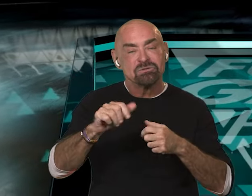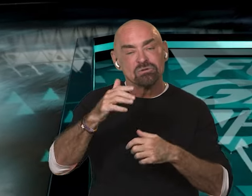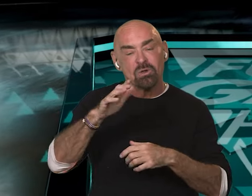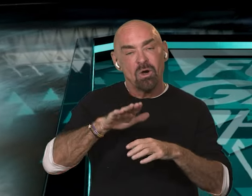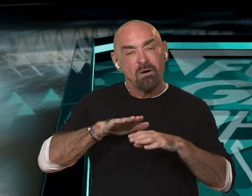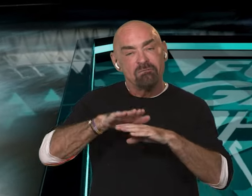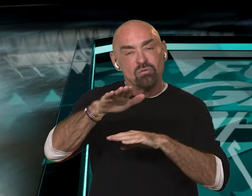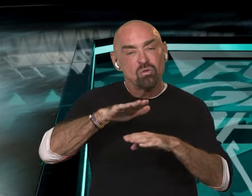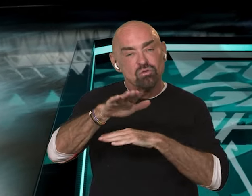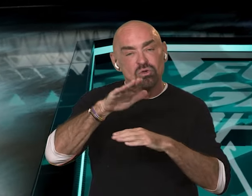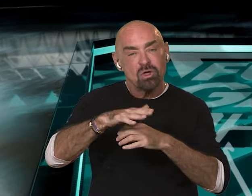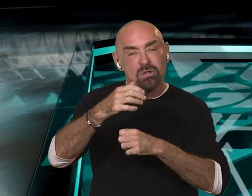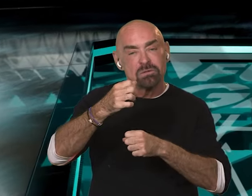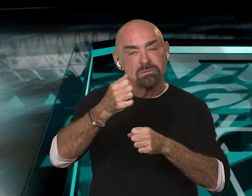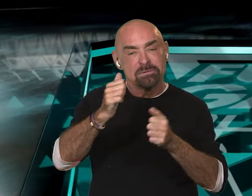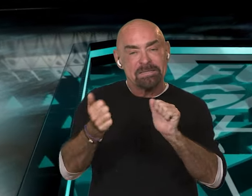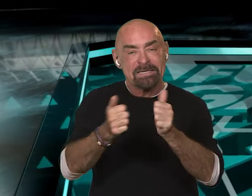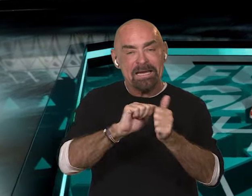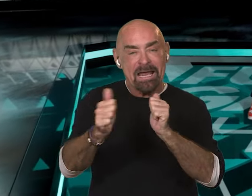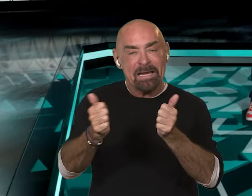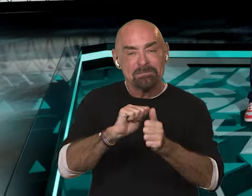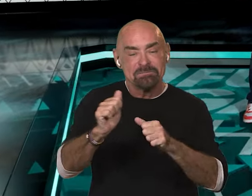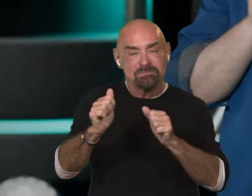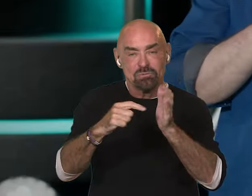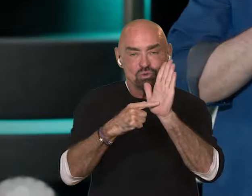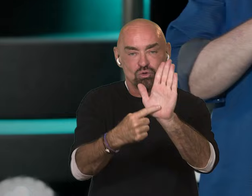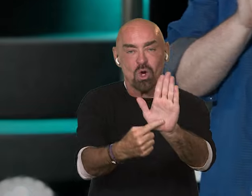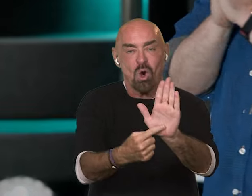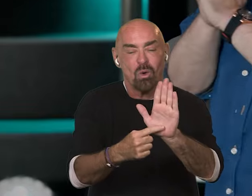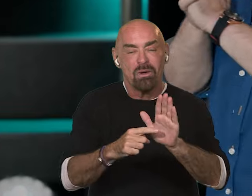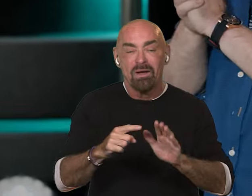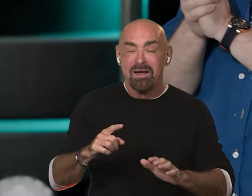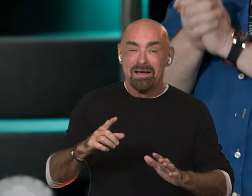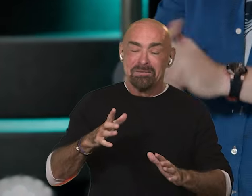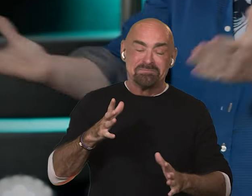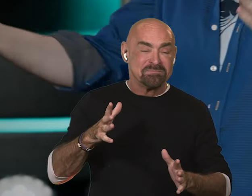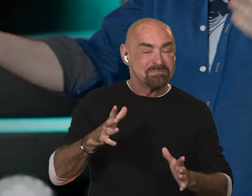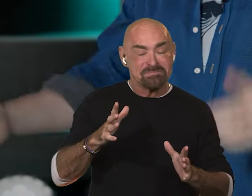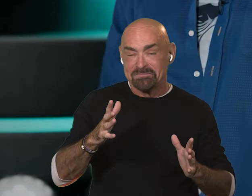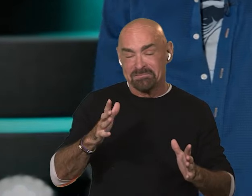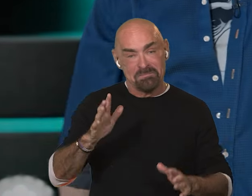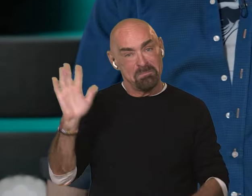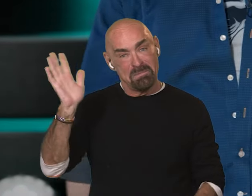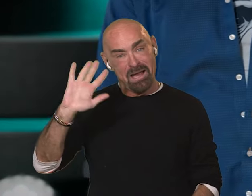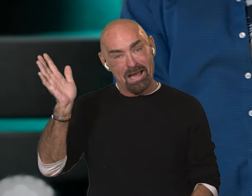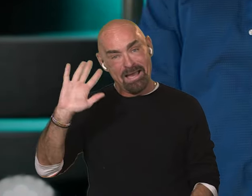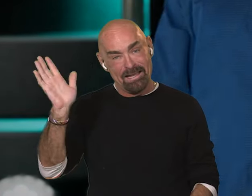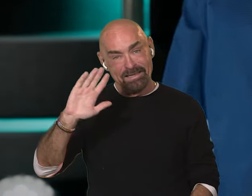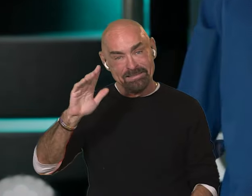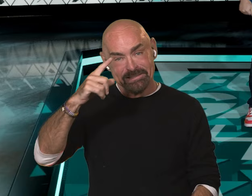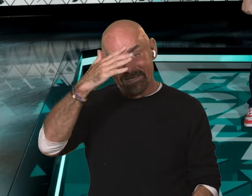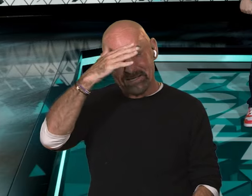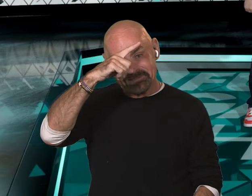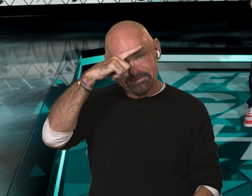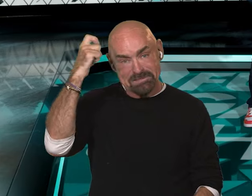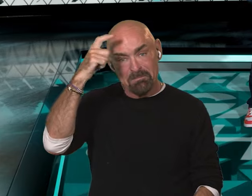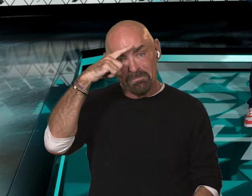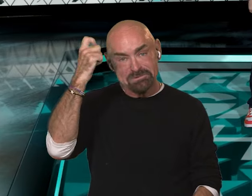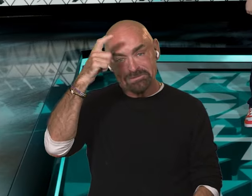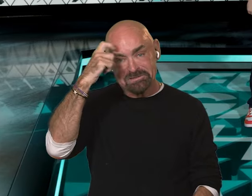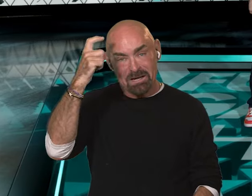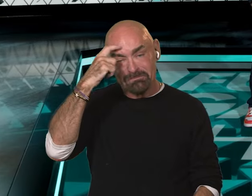show. Interesting. Brett, I hate to say goodbye, but that's a wrap on the Summer Showcase. Oh,